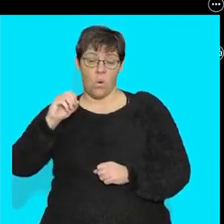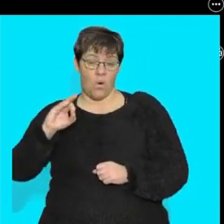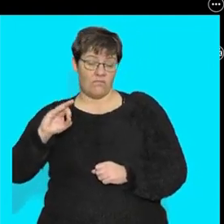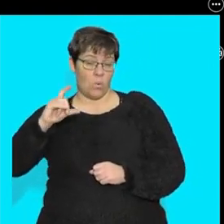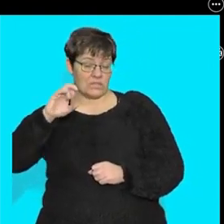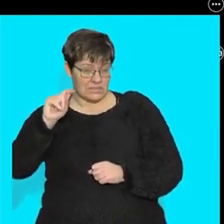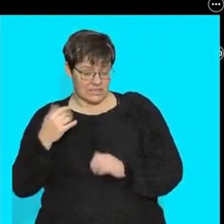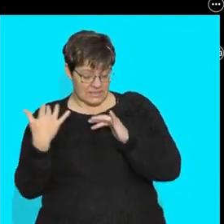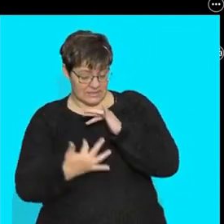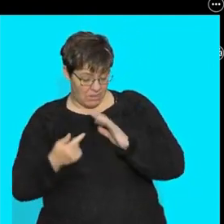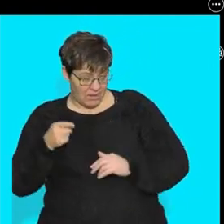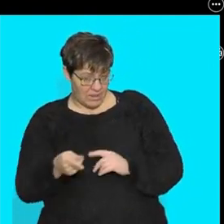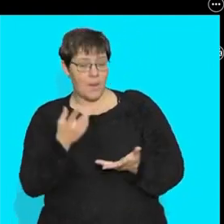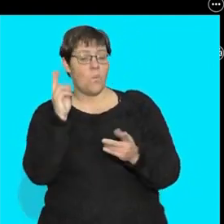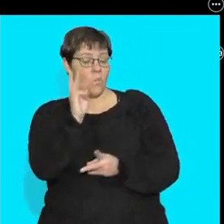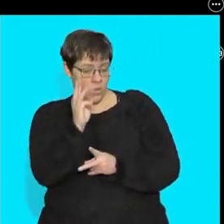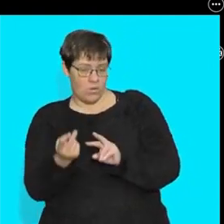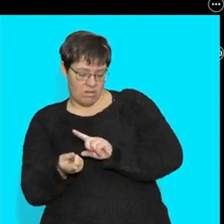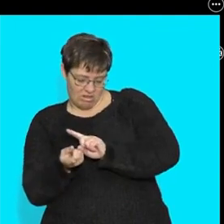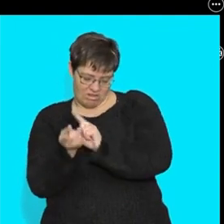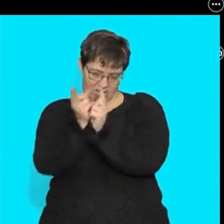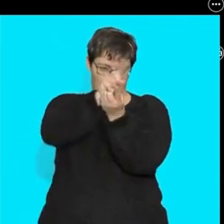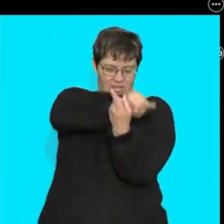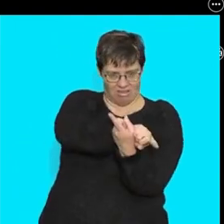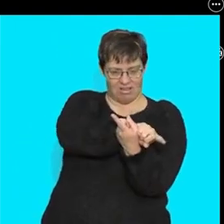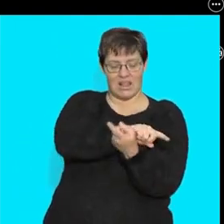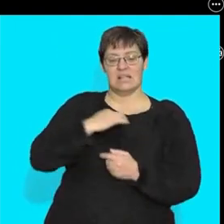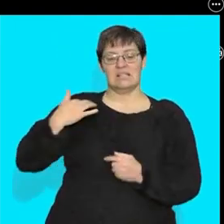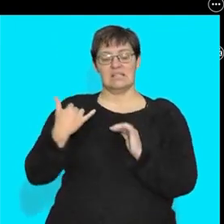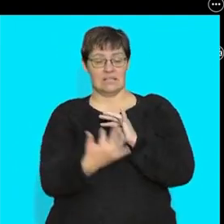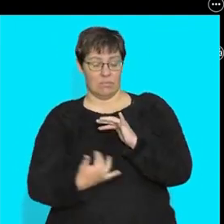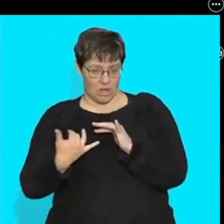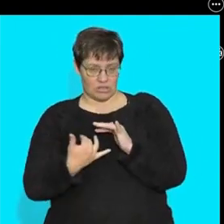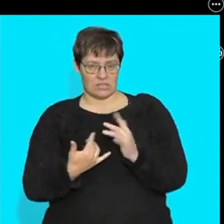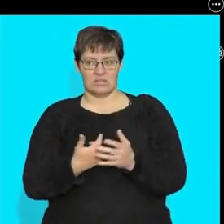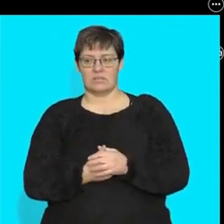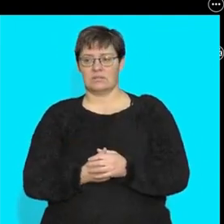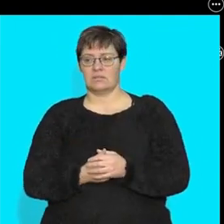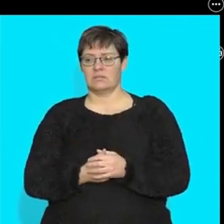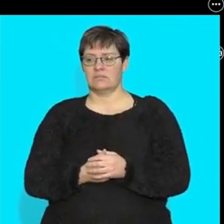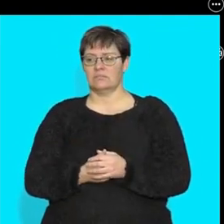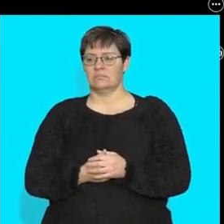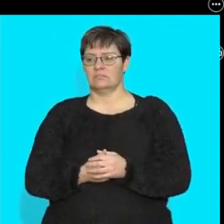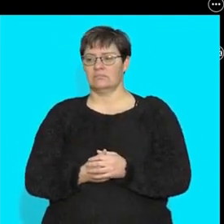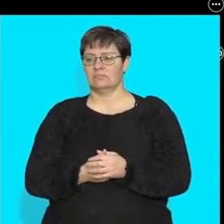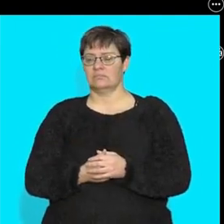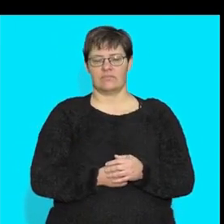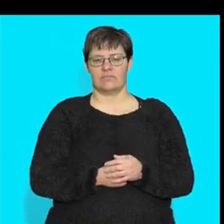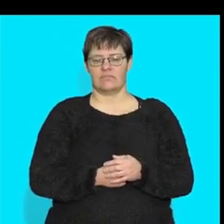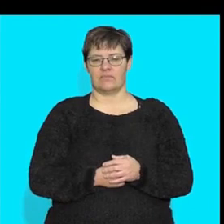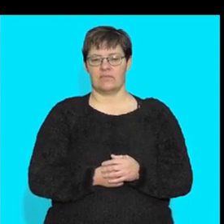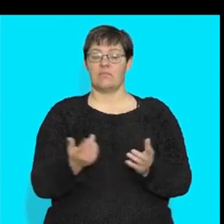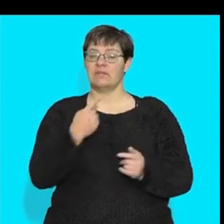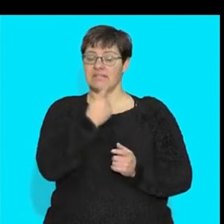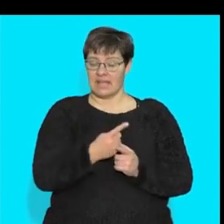stimulated. It will then convert this stimulus Let me just get the pen again.